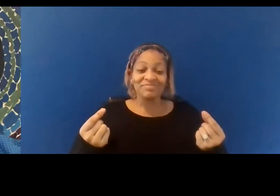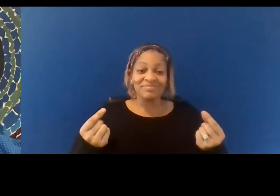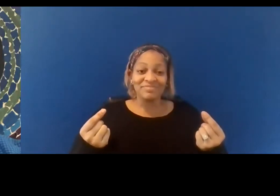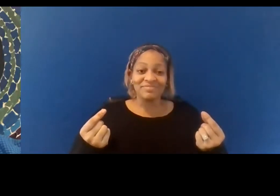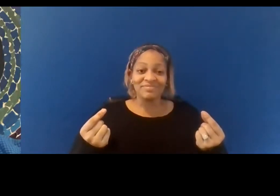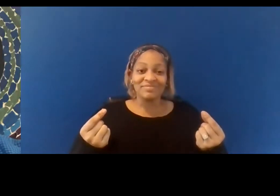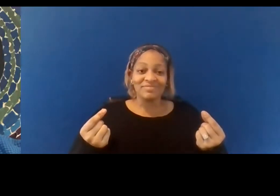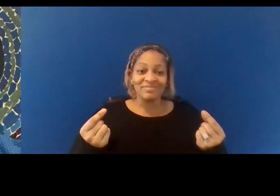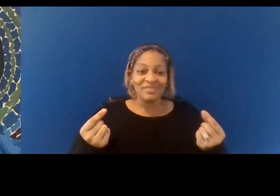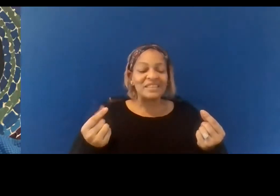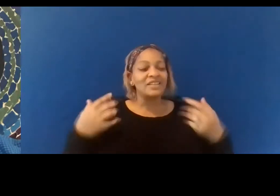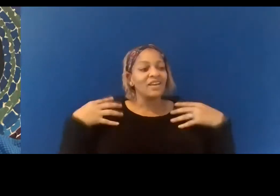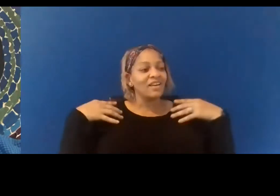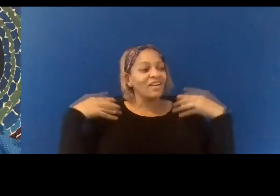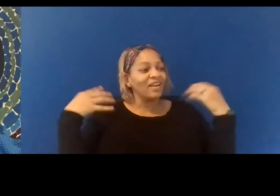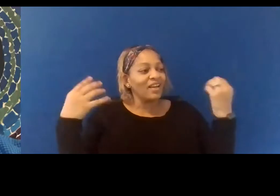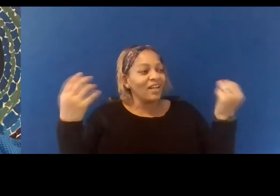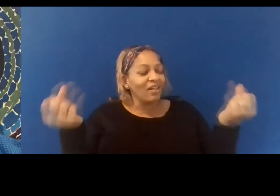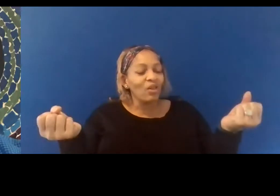feel.